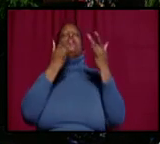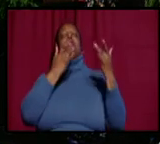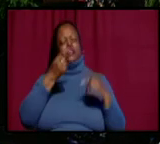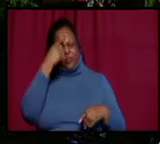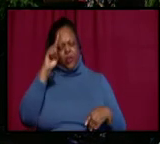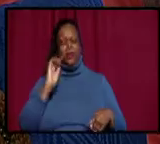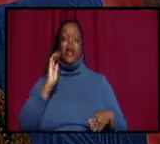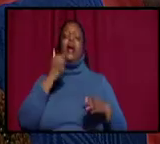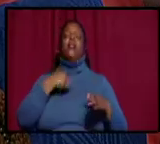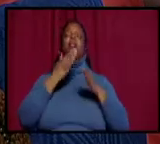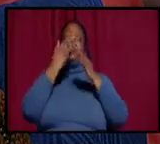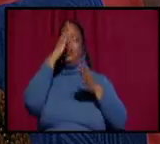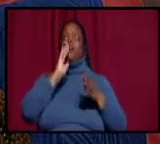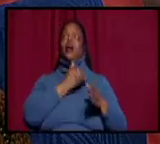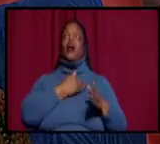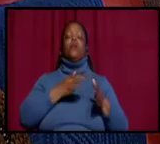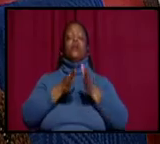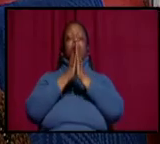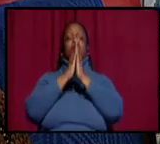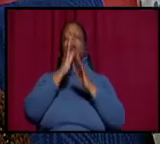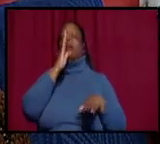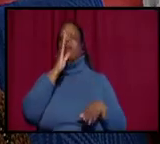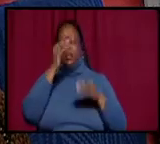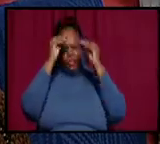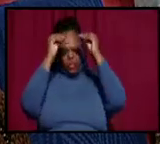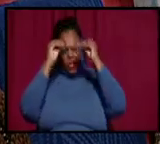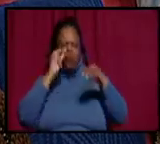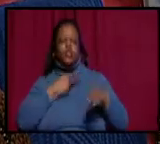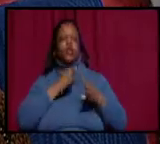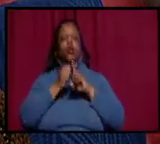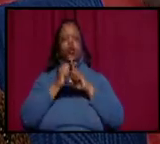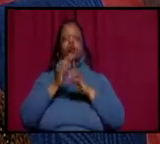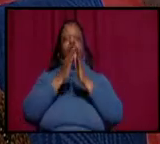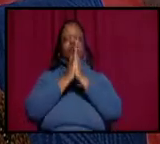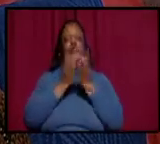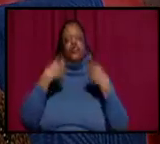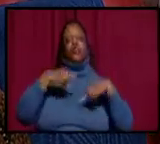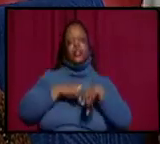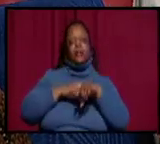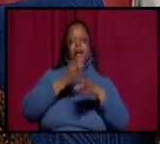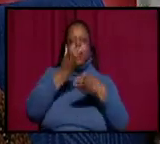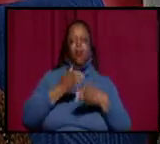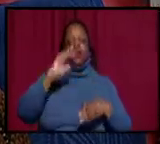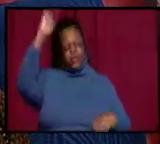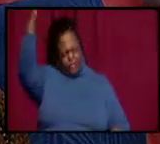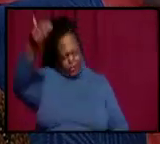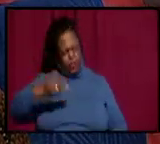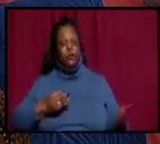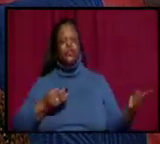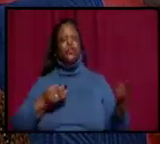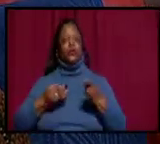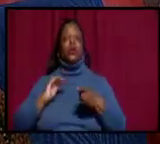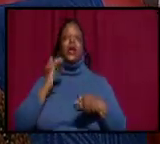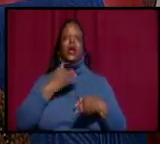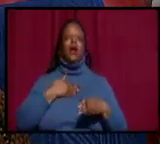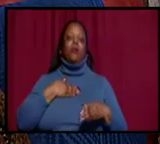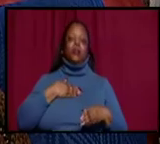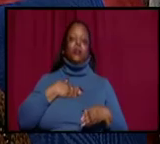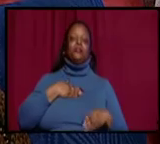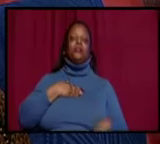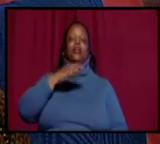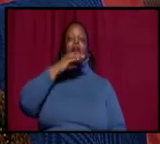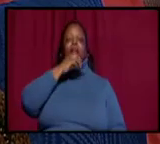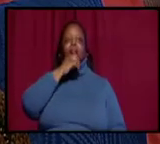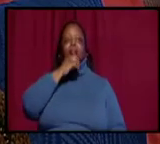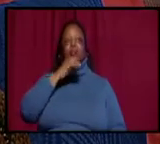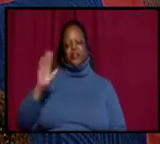late mother and how she took time and taught us the words of prayer. But at this time, I want to introduce to you our baby sister.